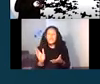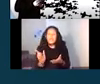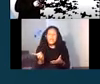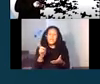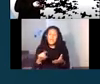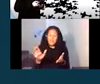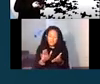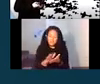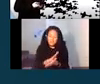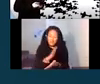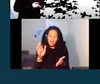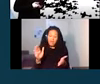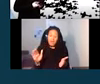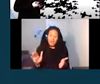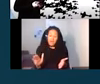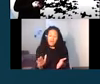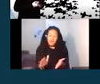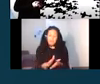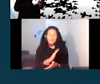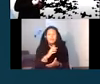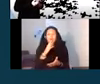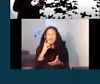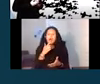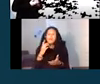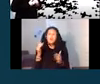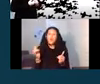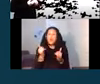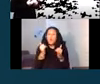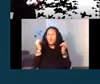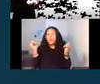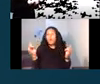holy and the happy and the